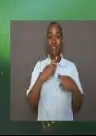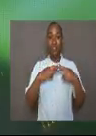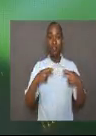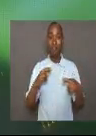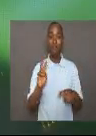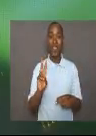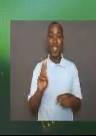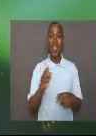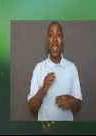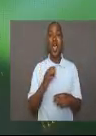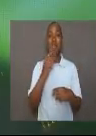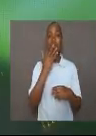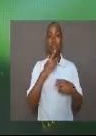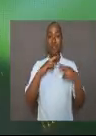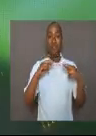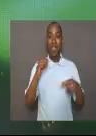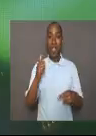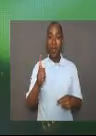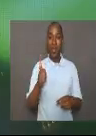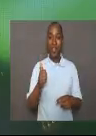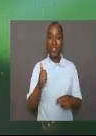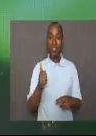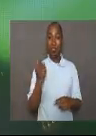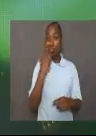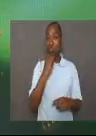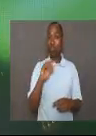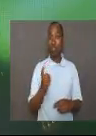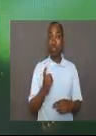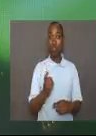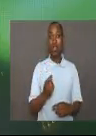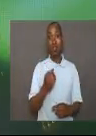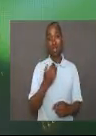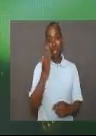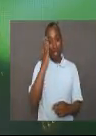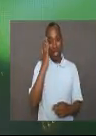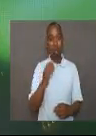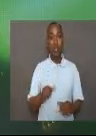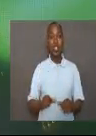I hope you enjoyed our time together. Until next